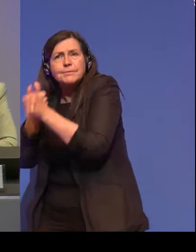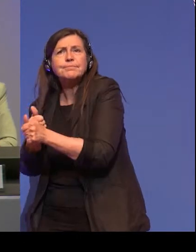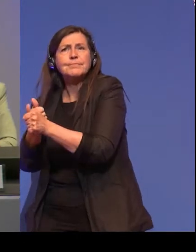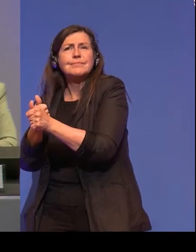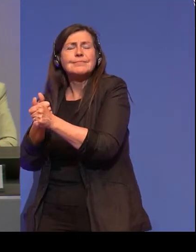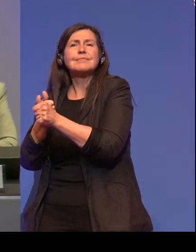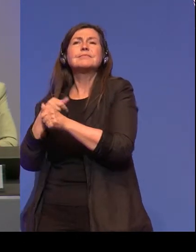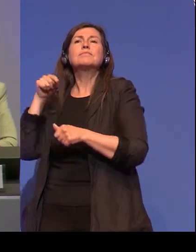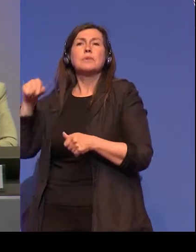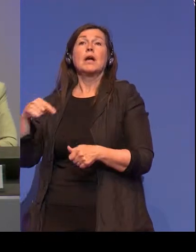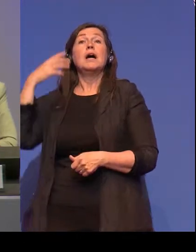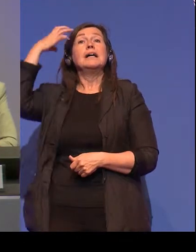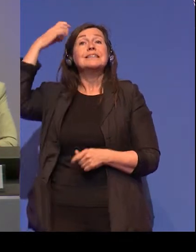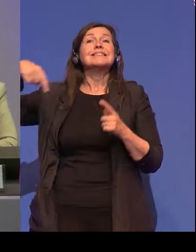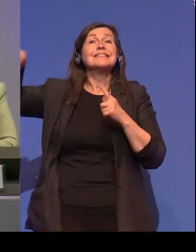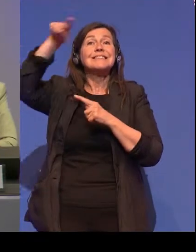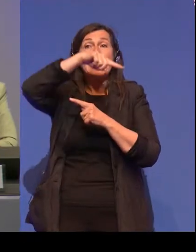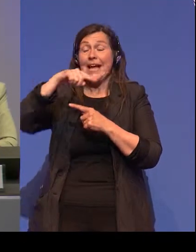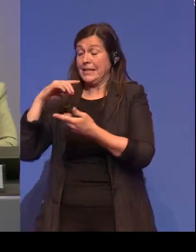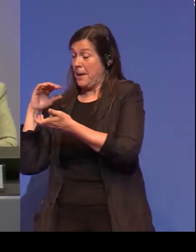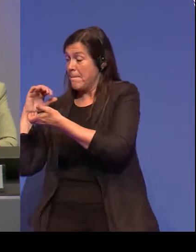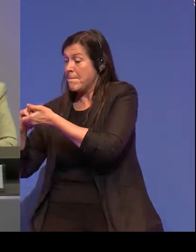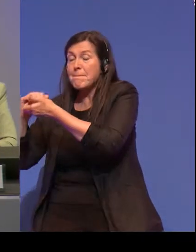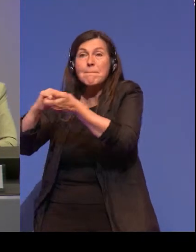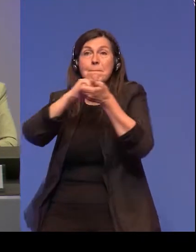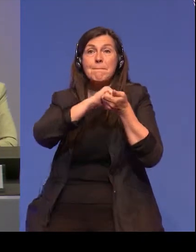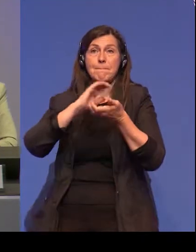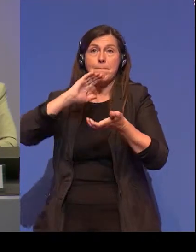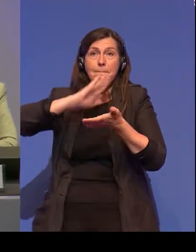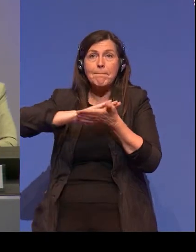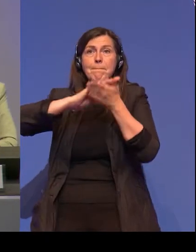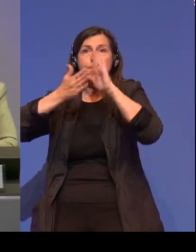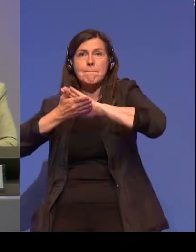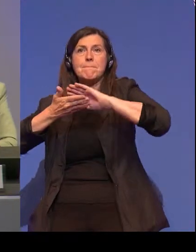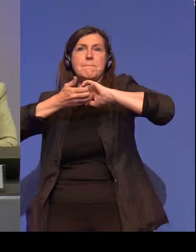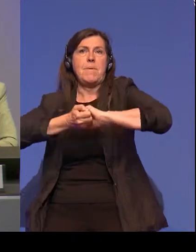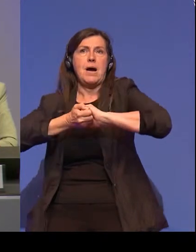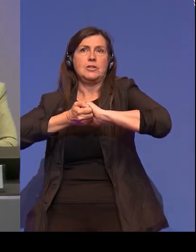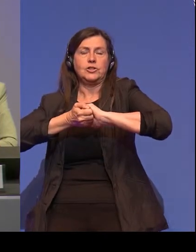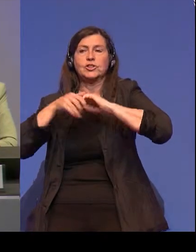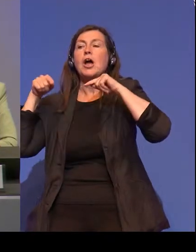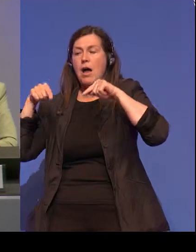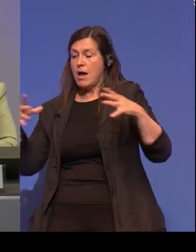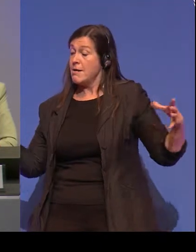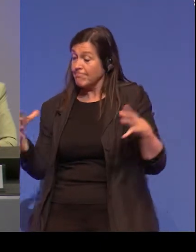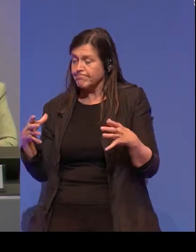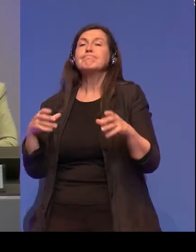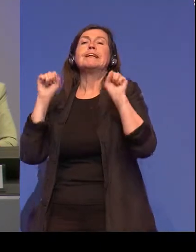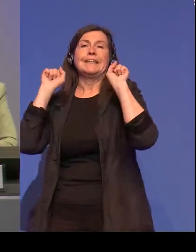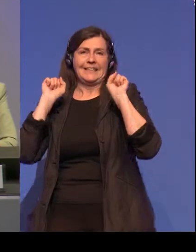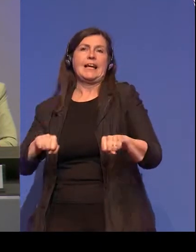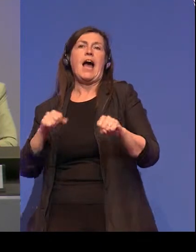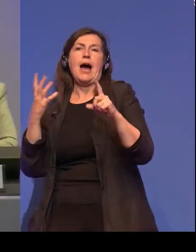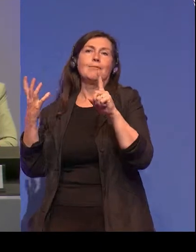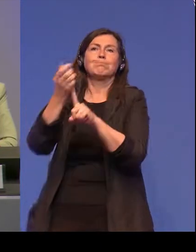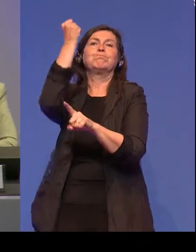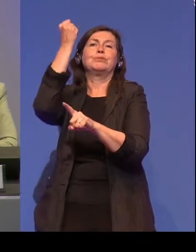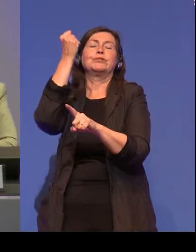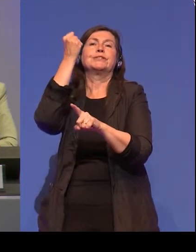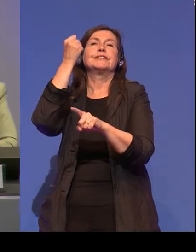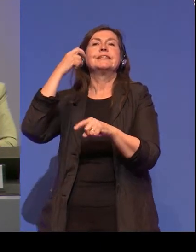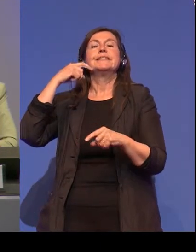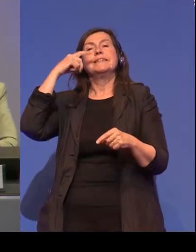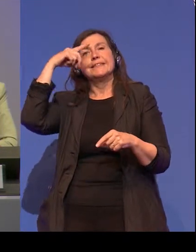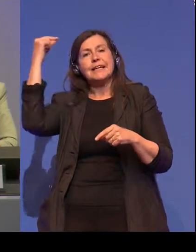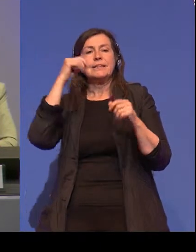this takes the forms of partnership and collective strategic initiatives to achieve the SFDRR. Therefore, we call on